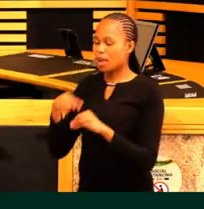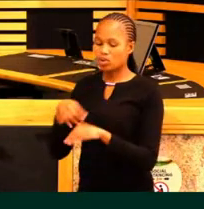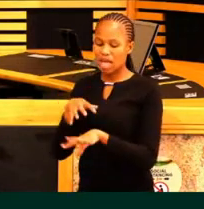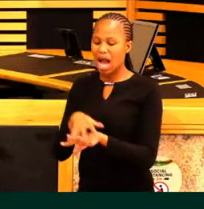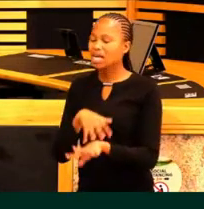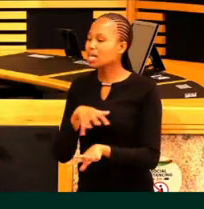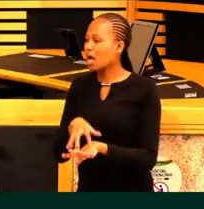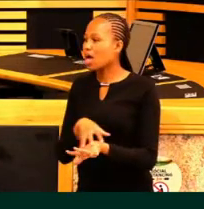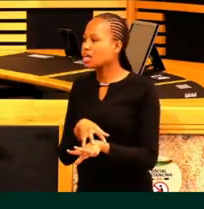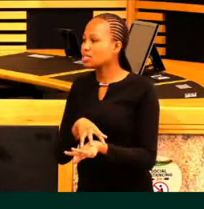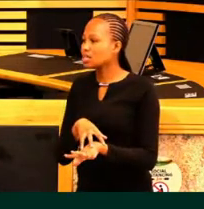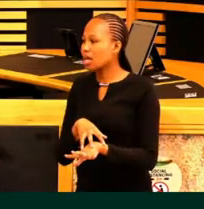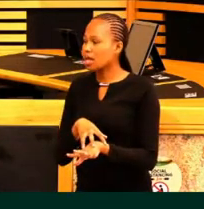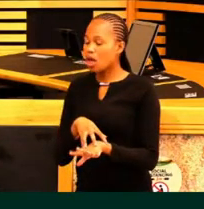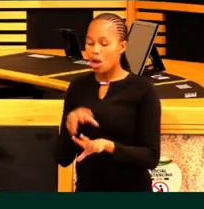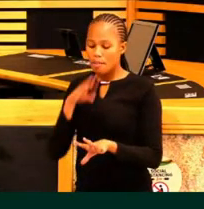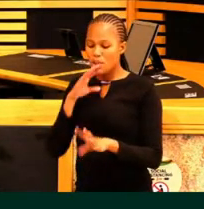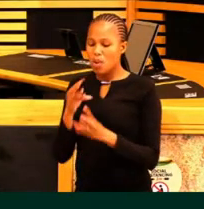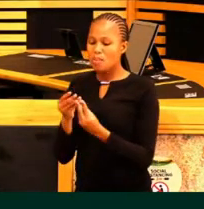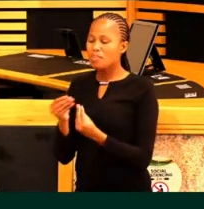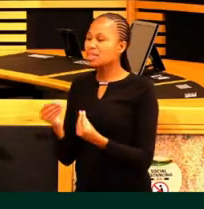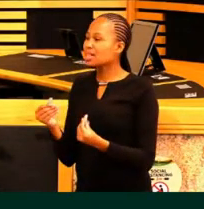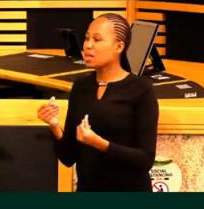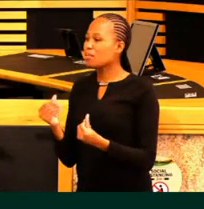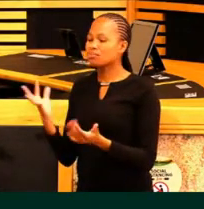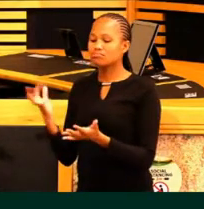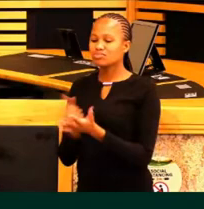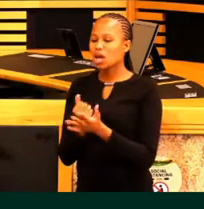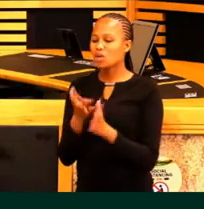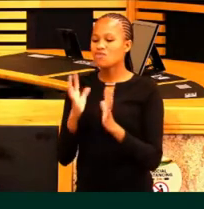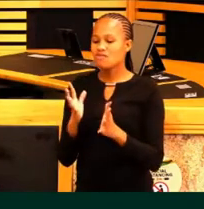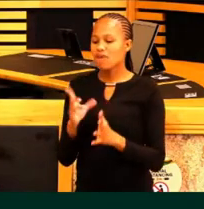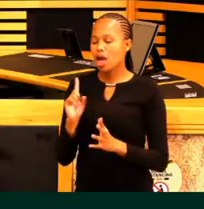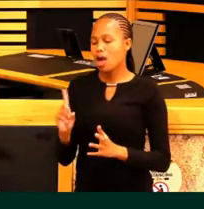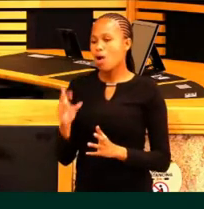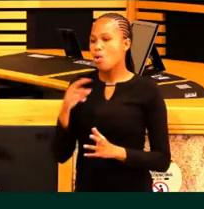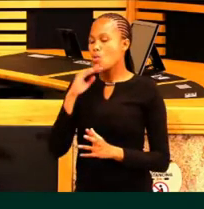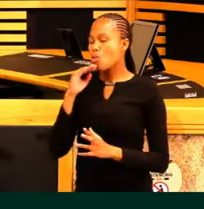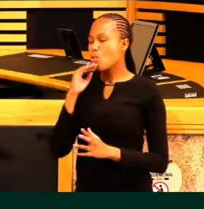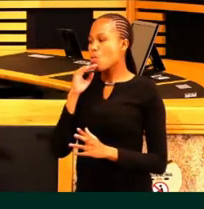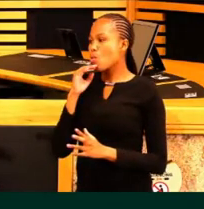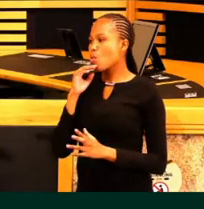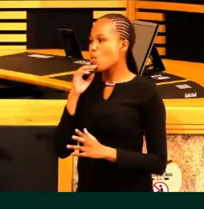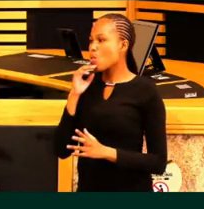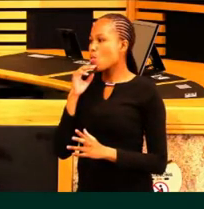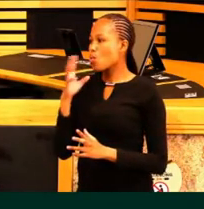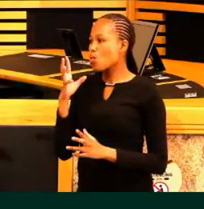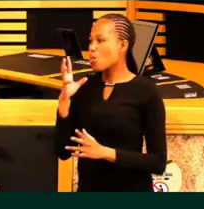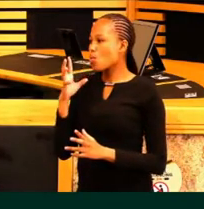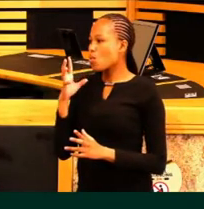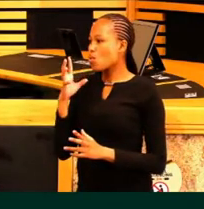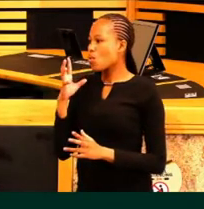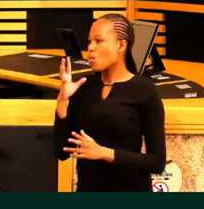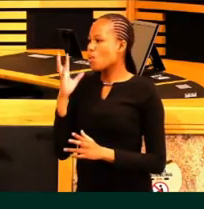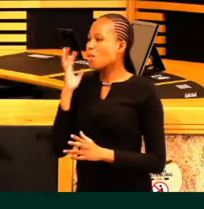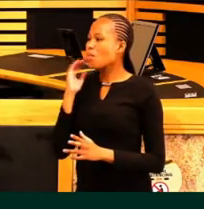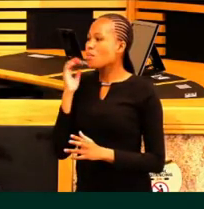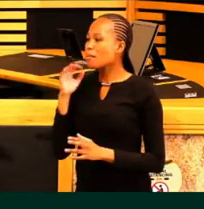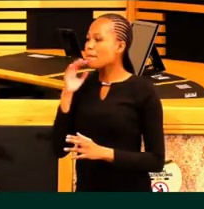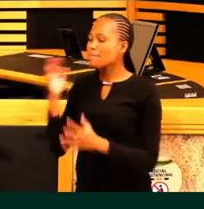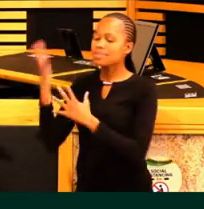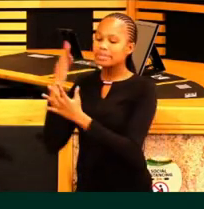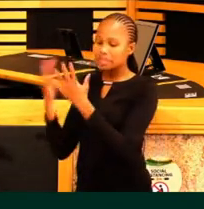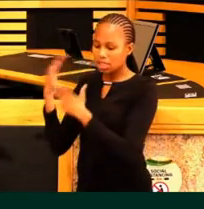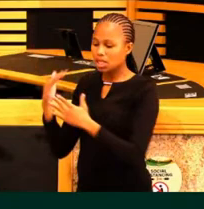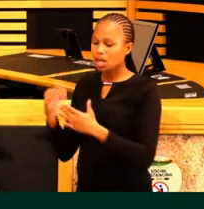the land is already occupied by white people we cannot shy away from the fact that the legacy of apartheid still